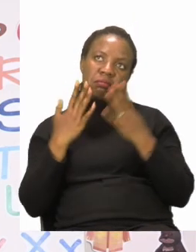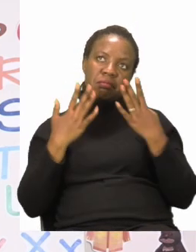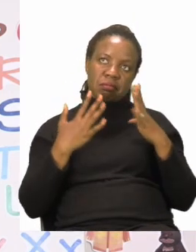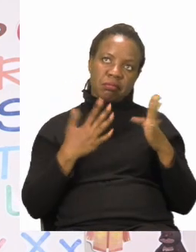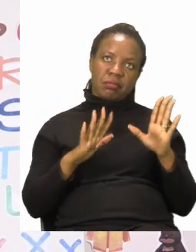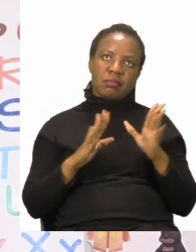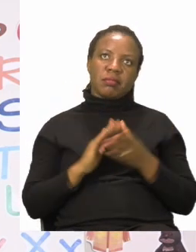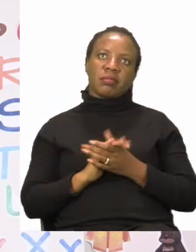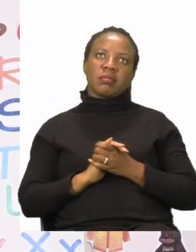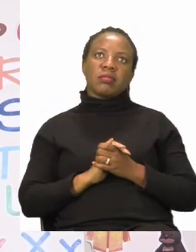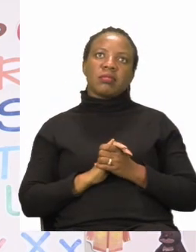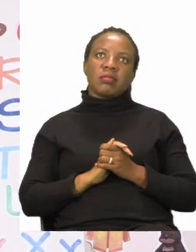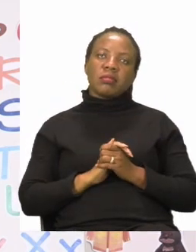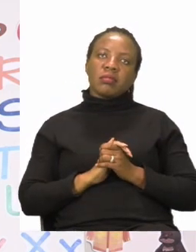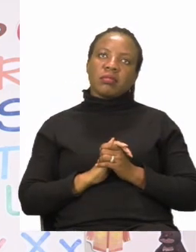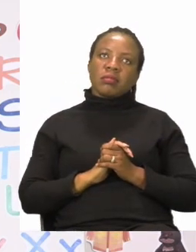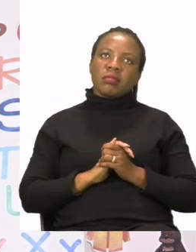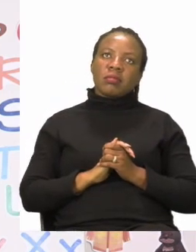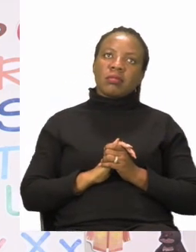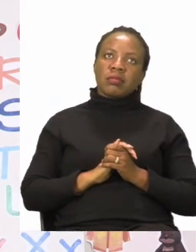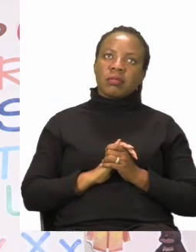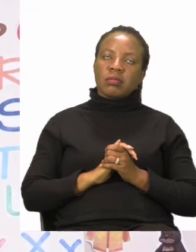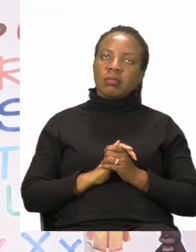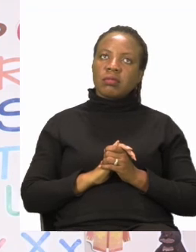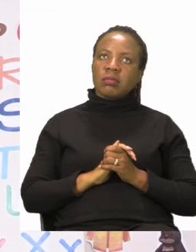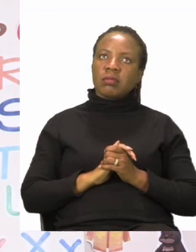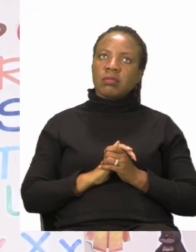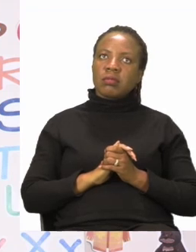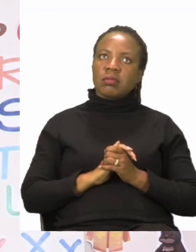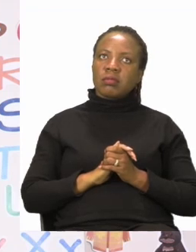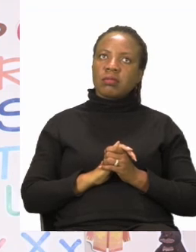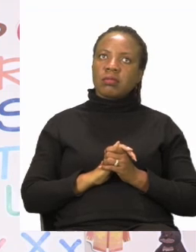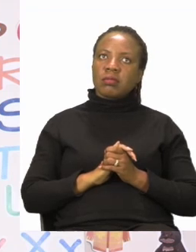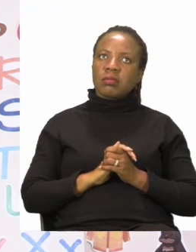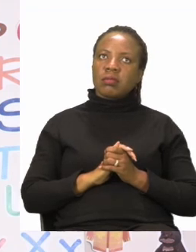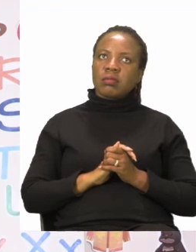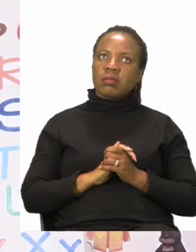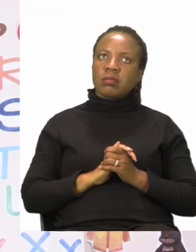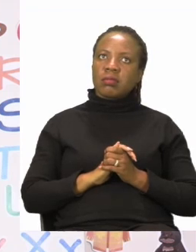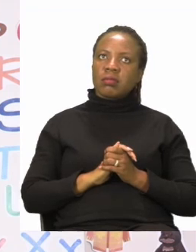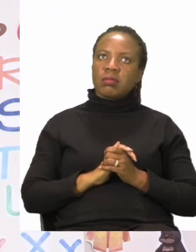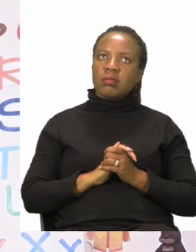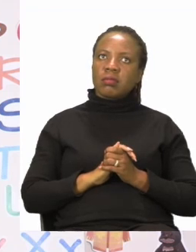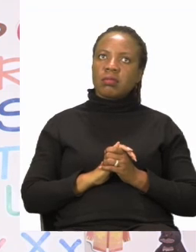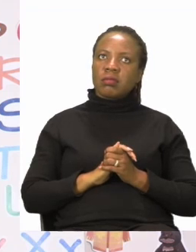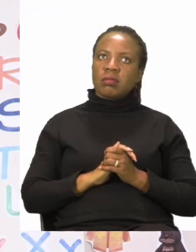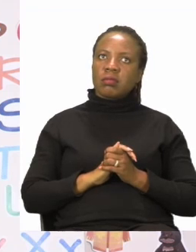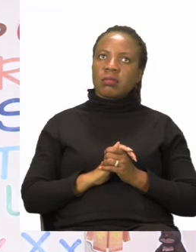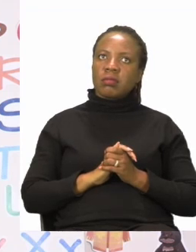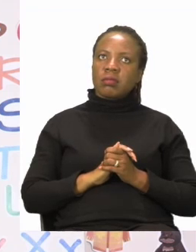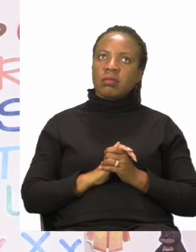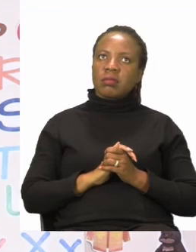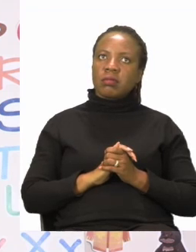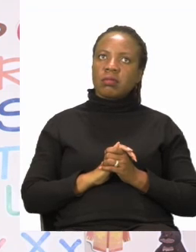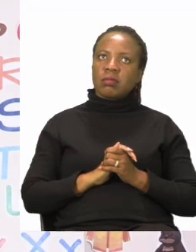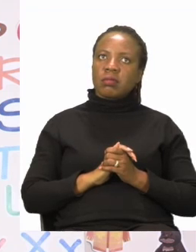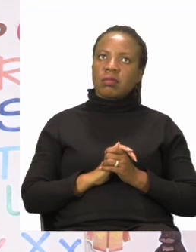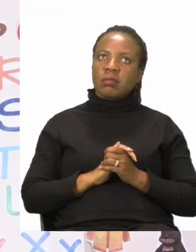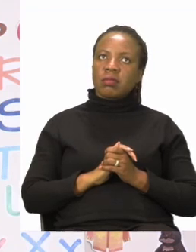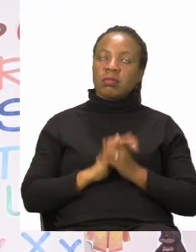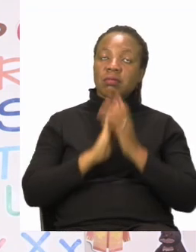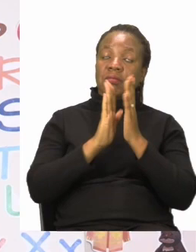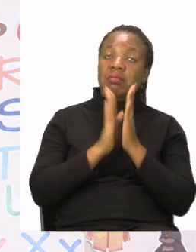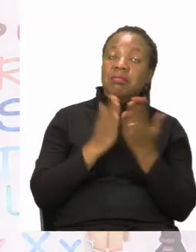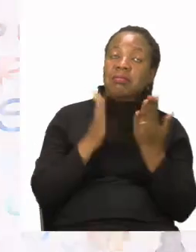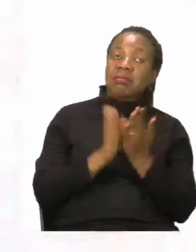Now, the next word that I chose was in the, on page 18